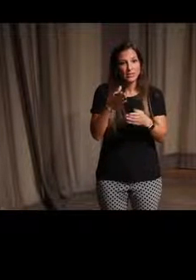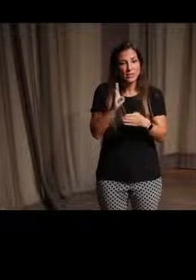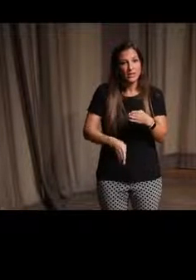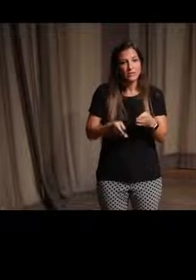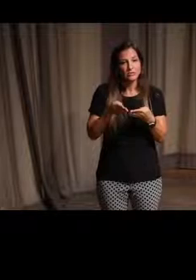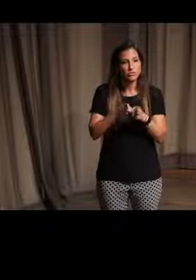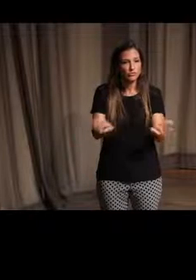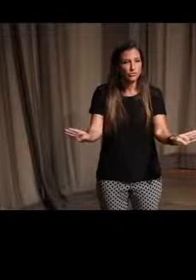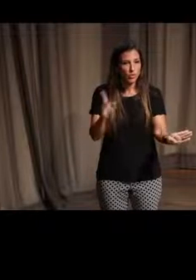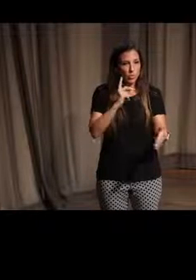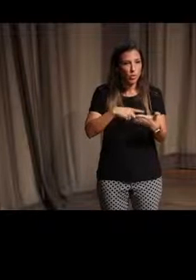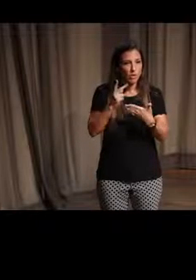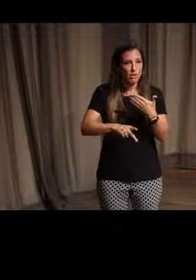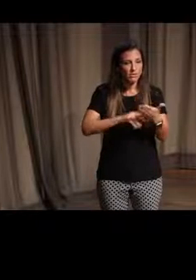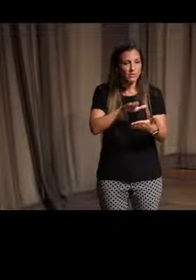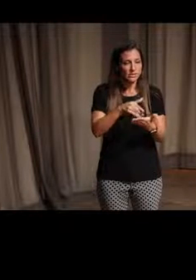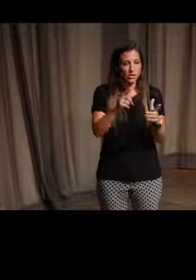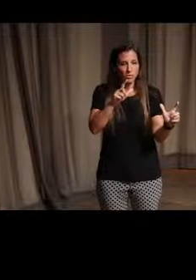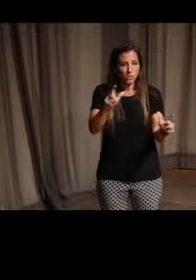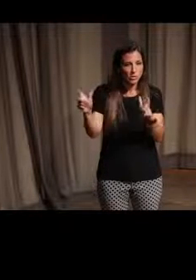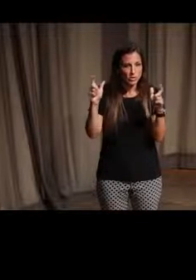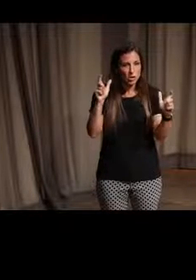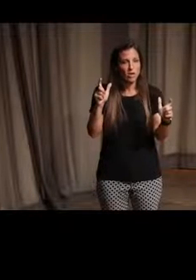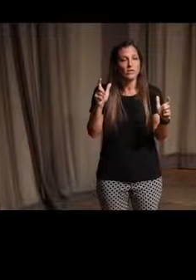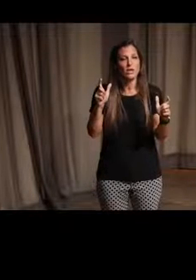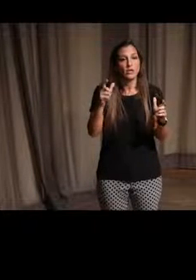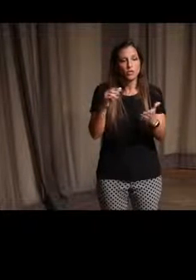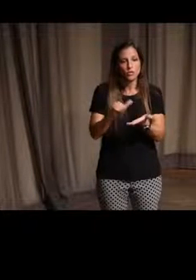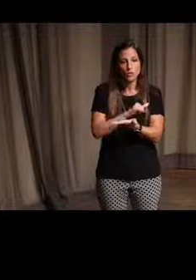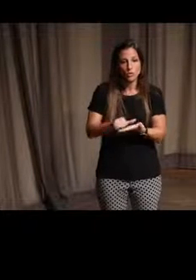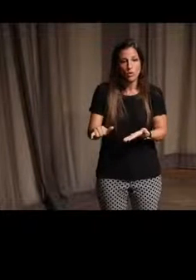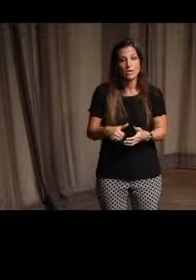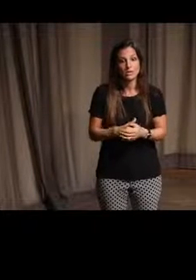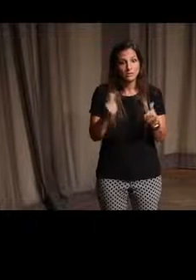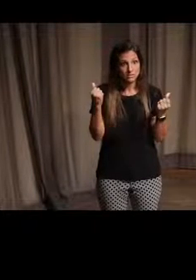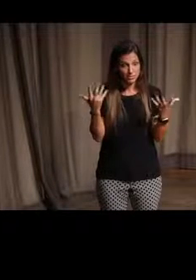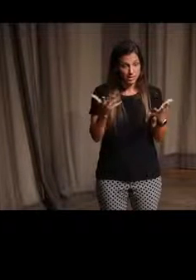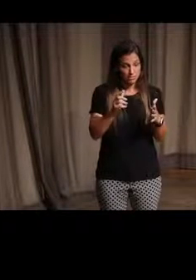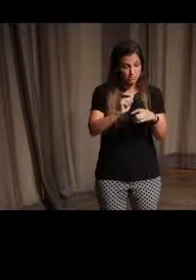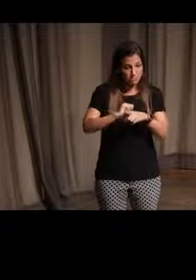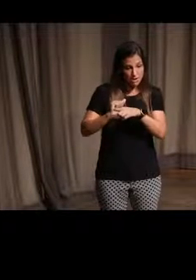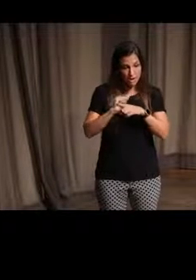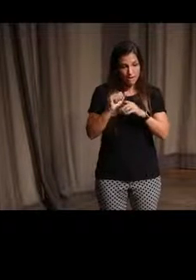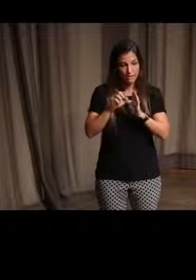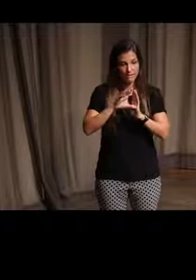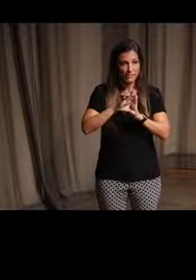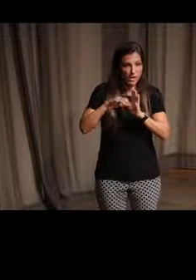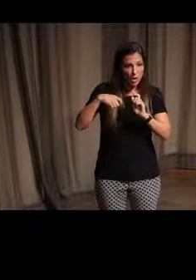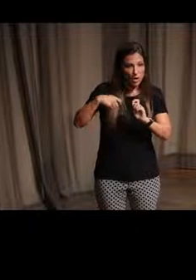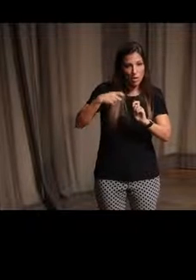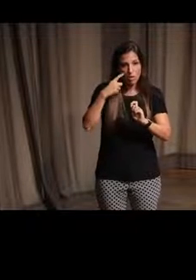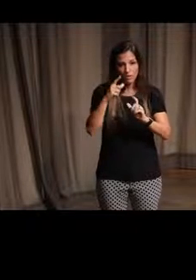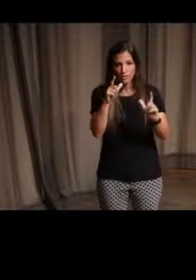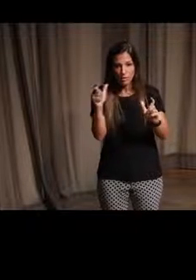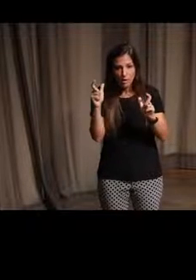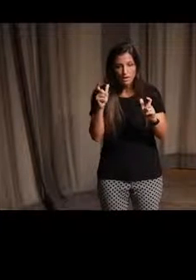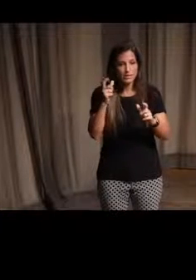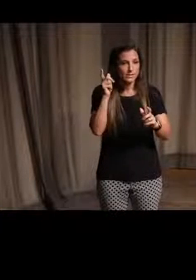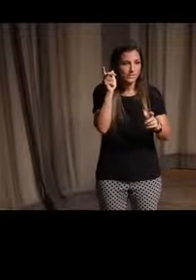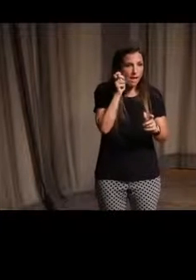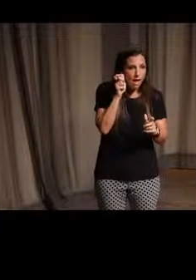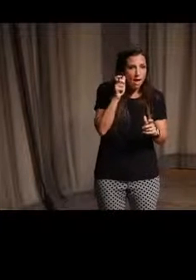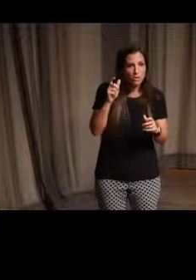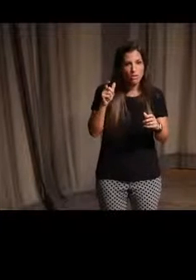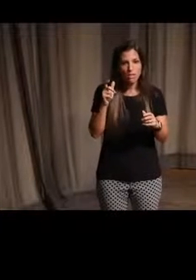at the International Center of Photography, New York. Through a multimedia practice of video, performance, photography, sound, light,